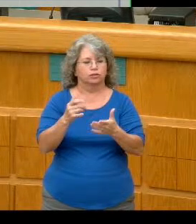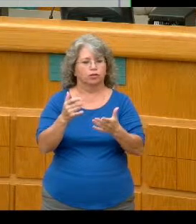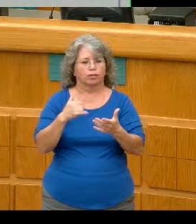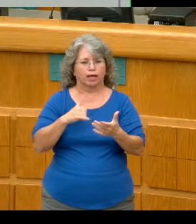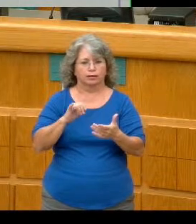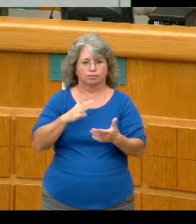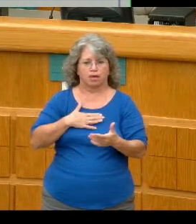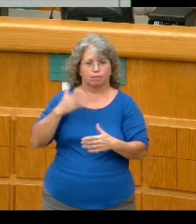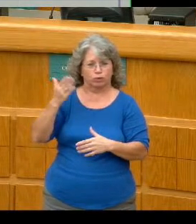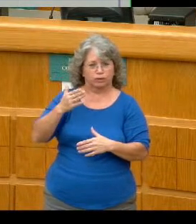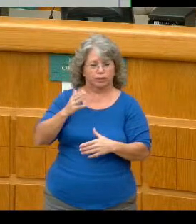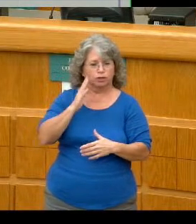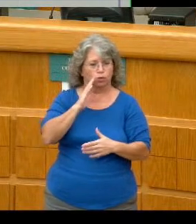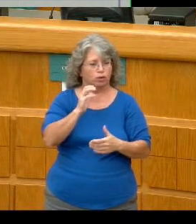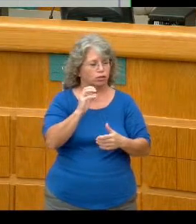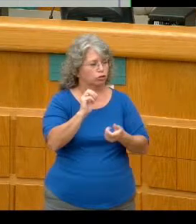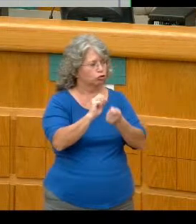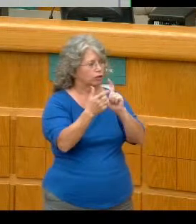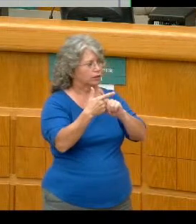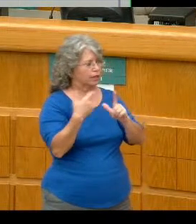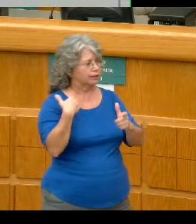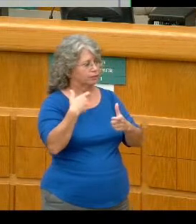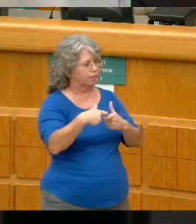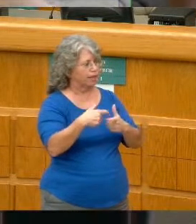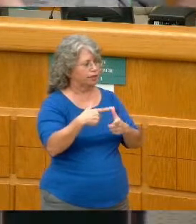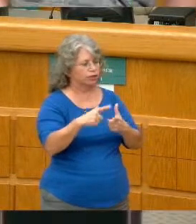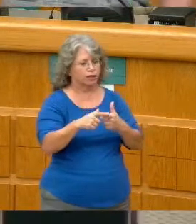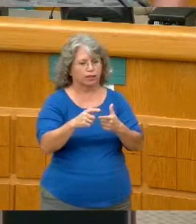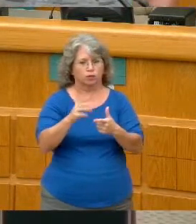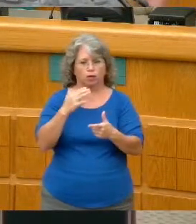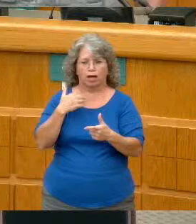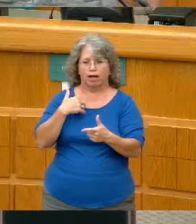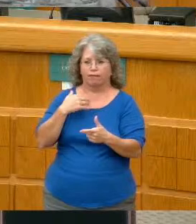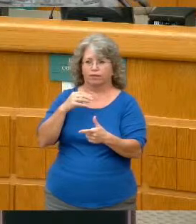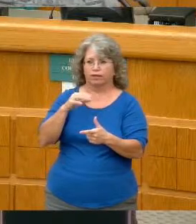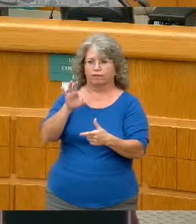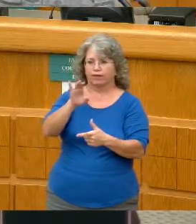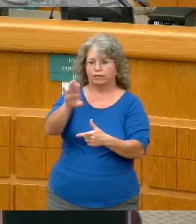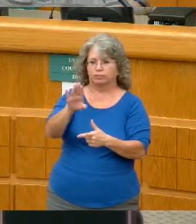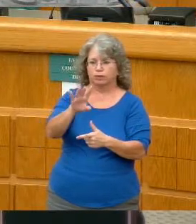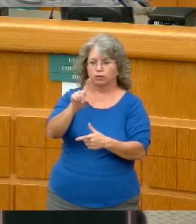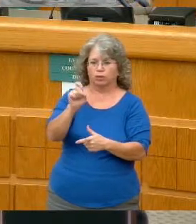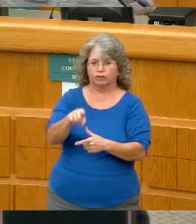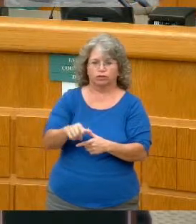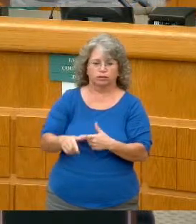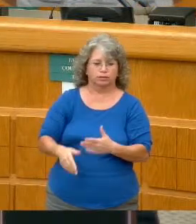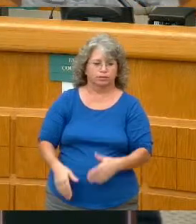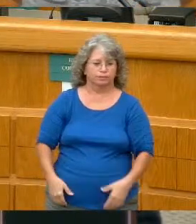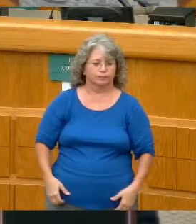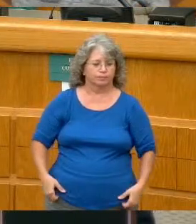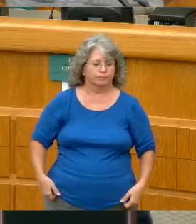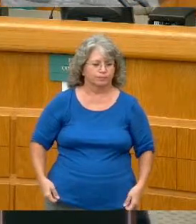the presentation. We'll have a translation and then take some questions from Facebook.